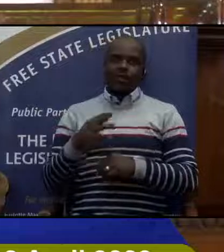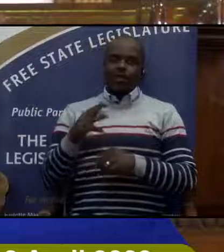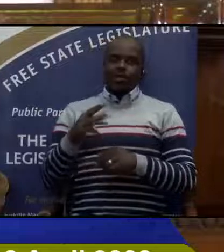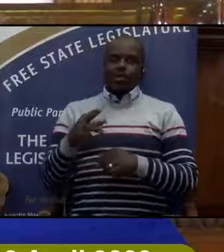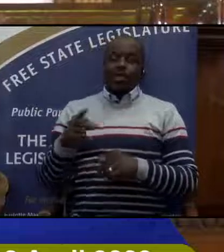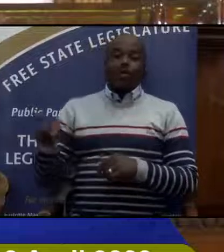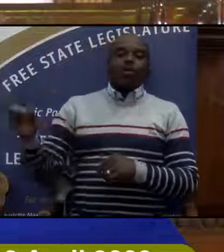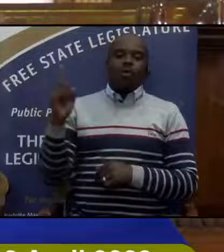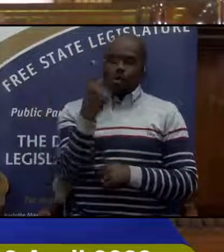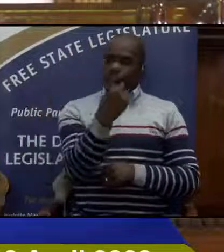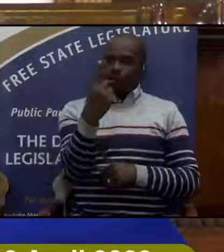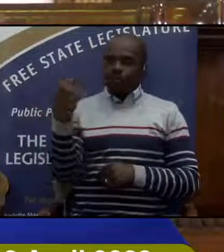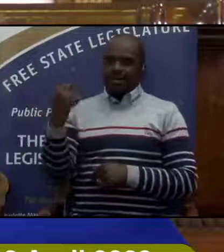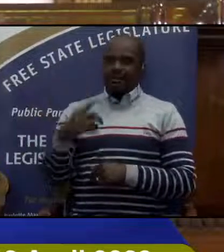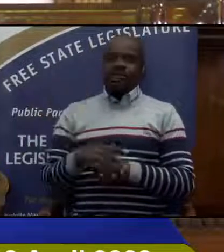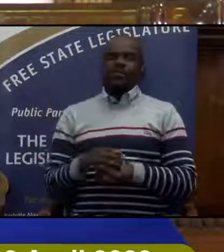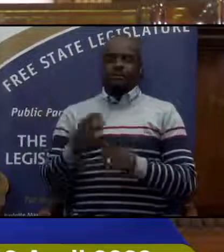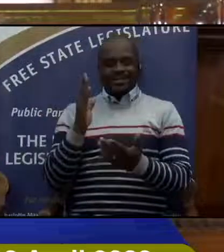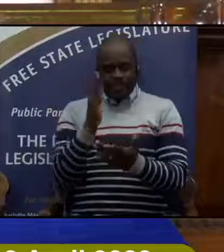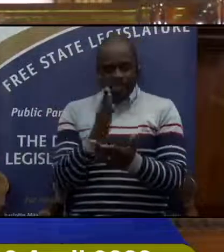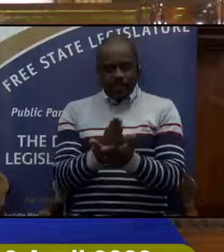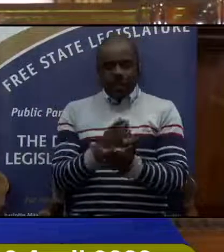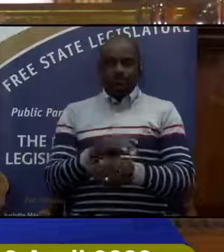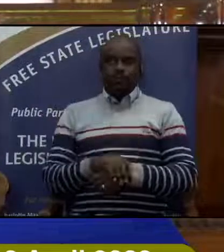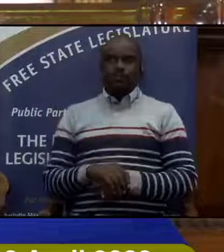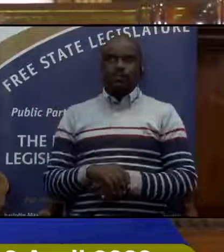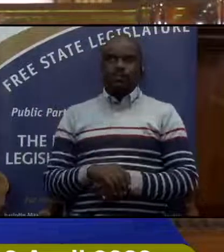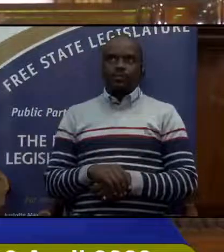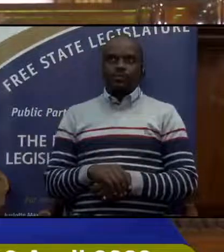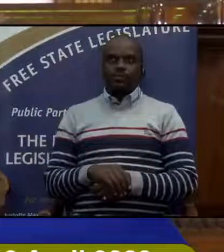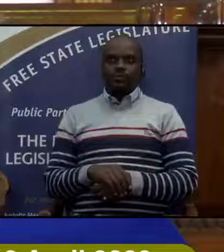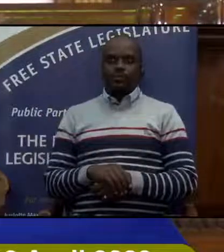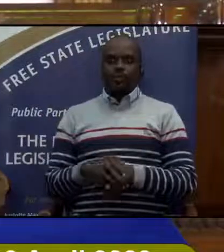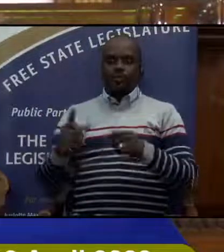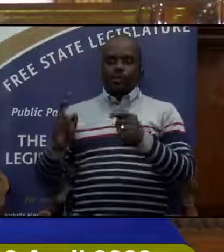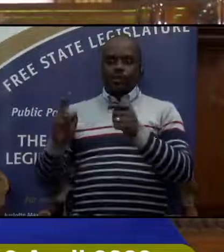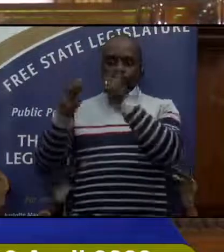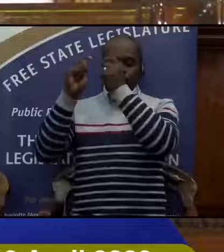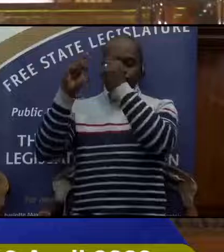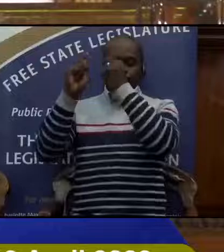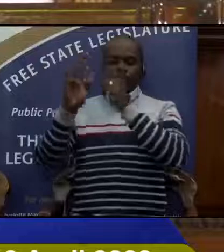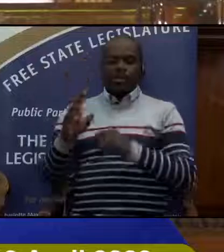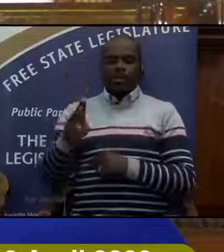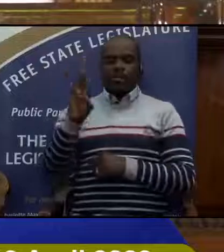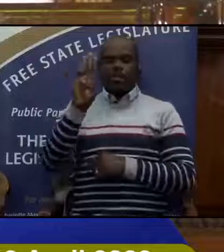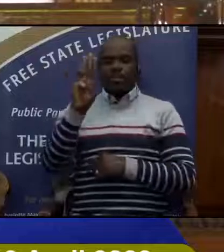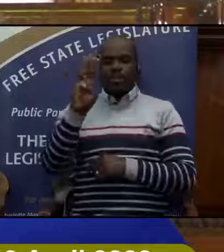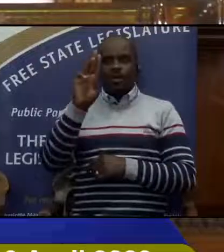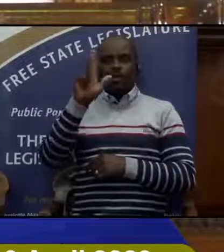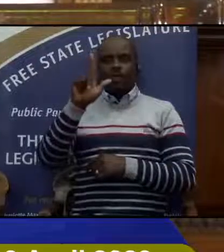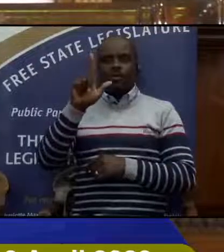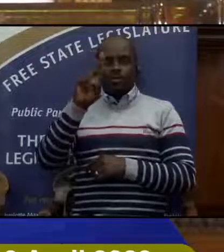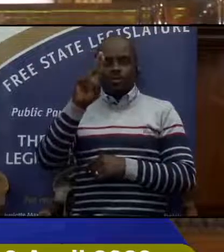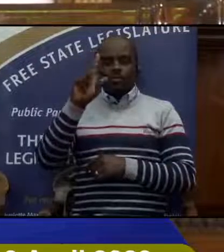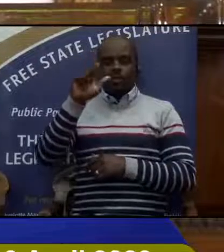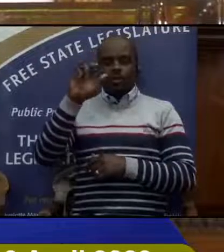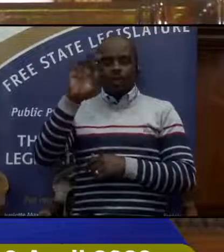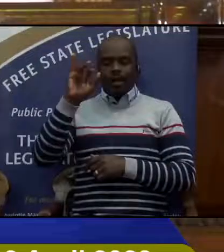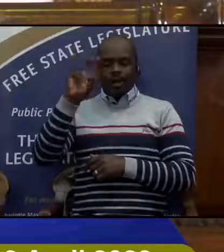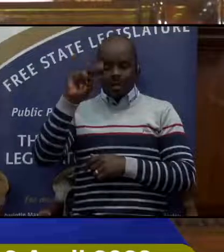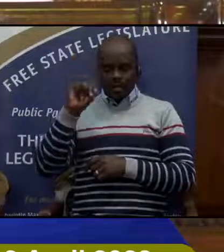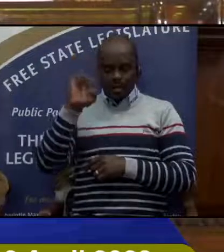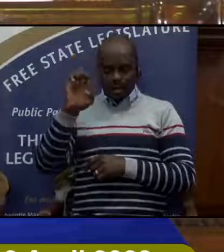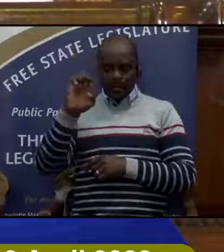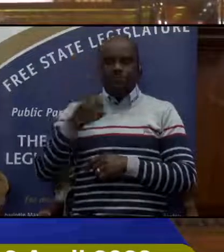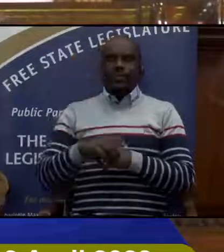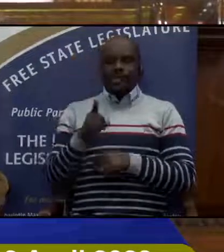And yes, Honorable Member Bulan, it can be achieved that South Africa